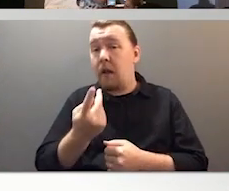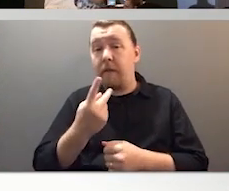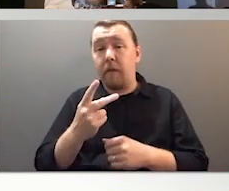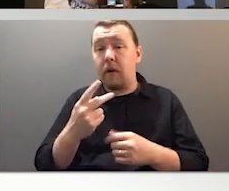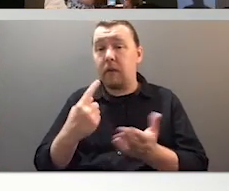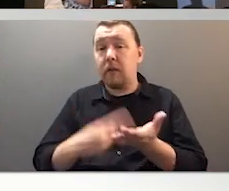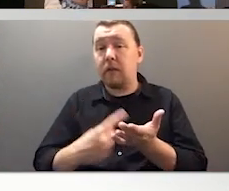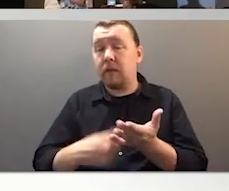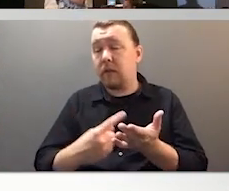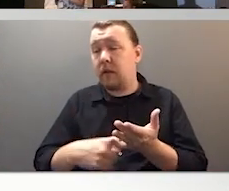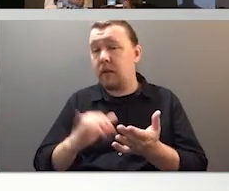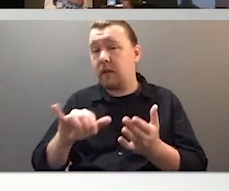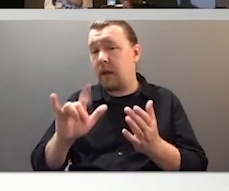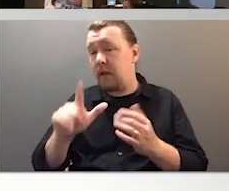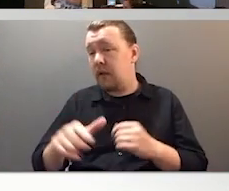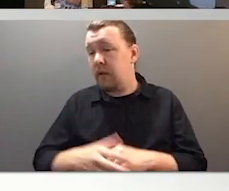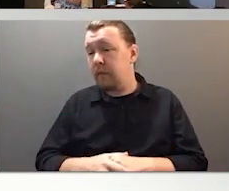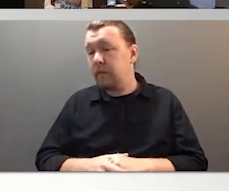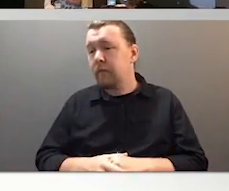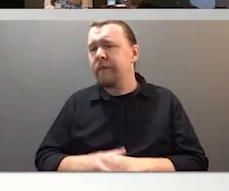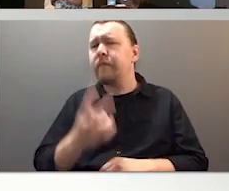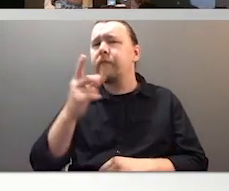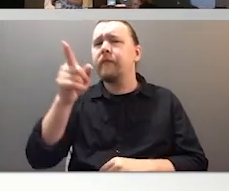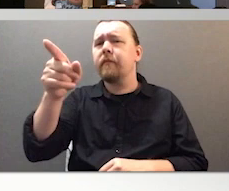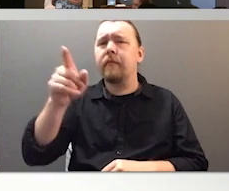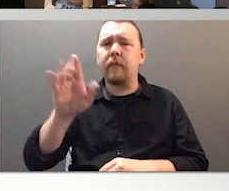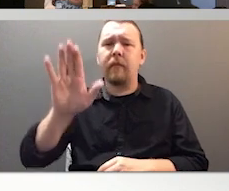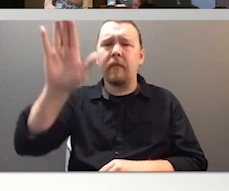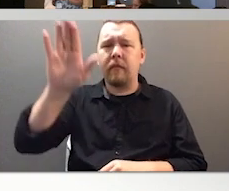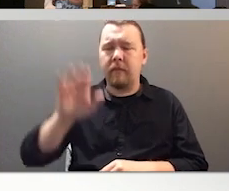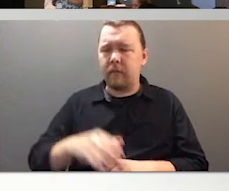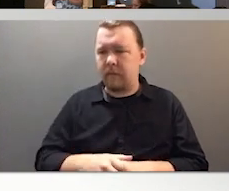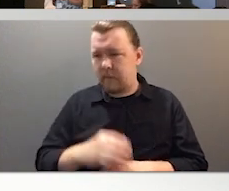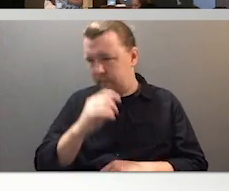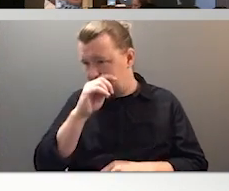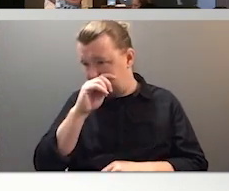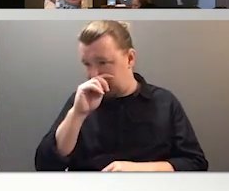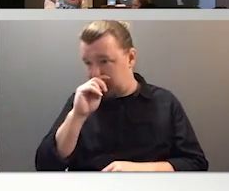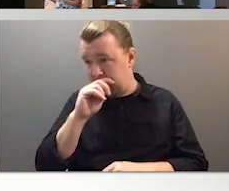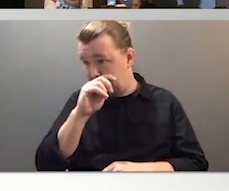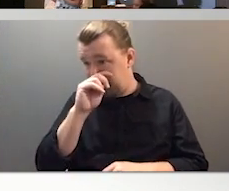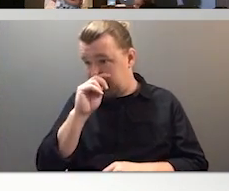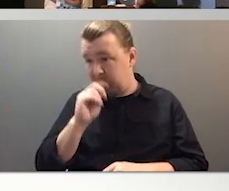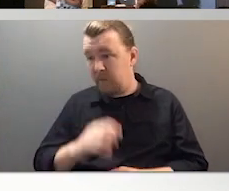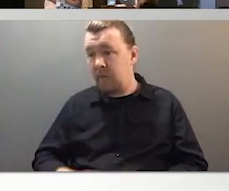Yes. You mentioned a temporal lobe in one of your slides.